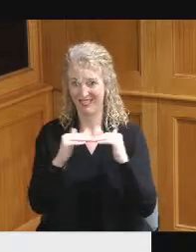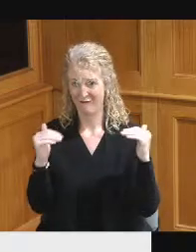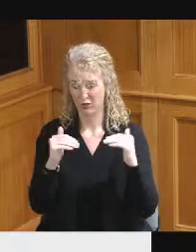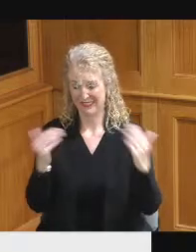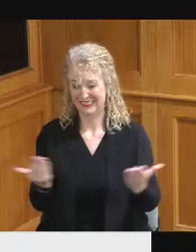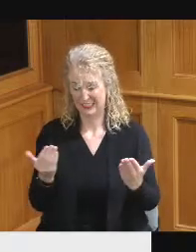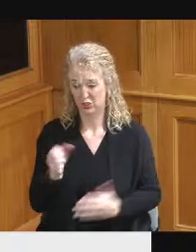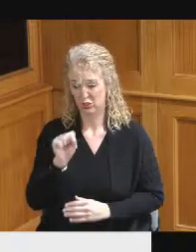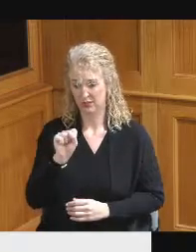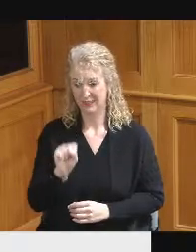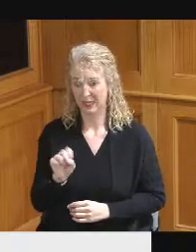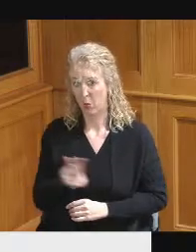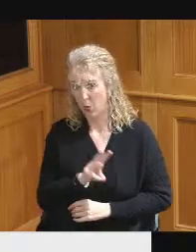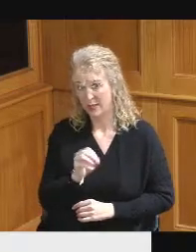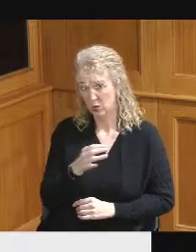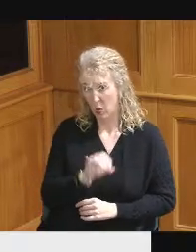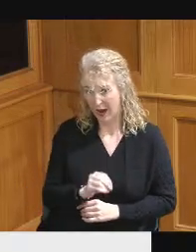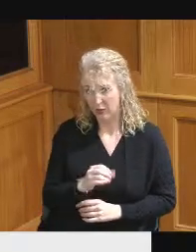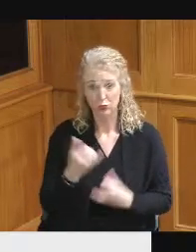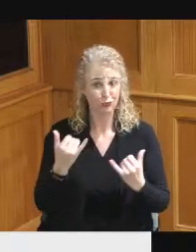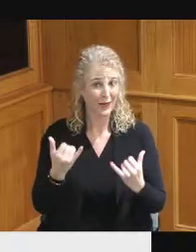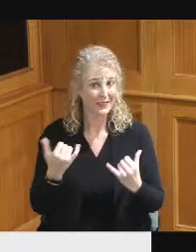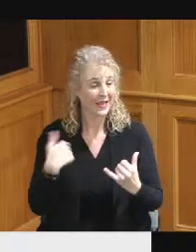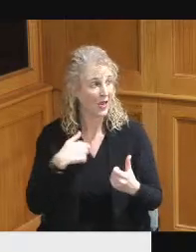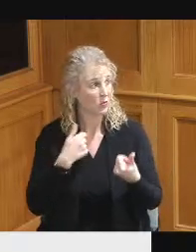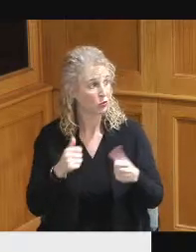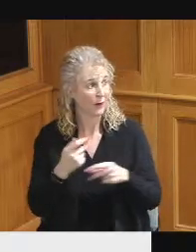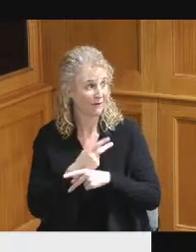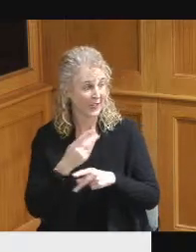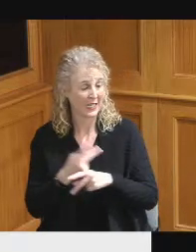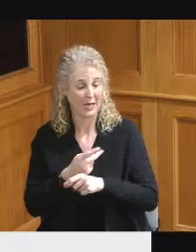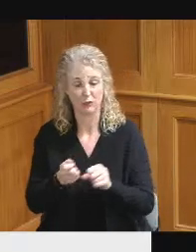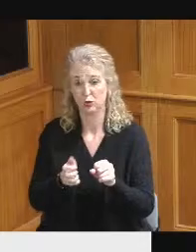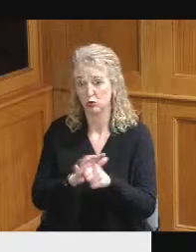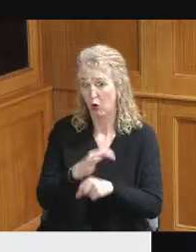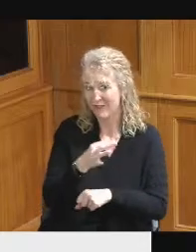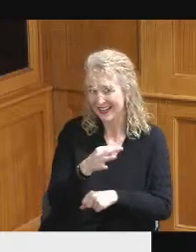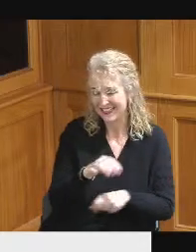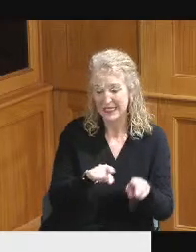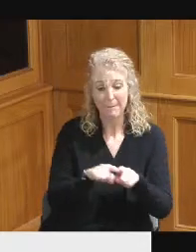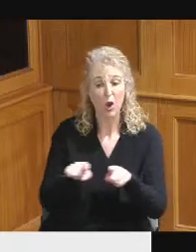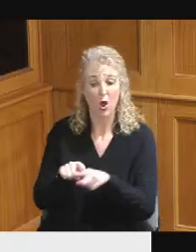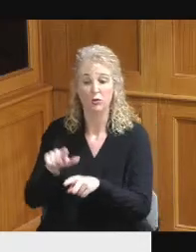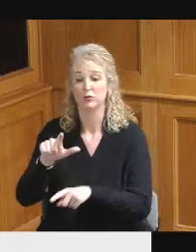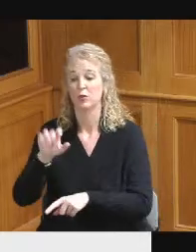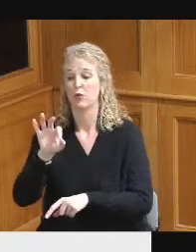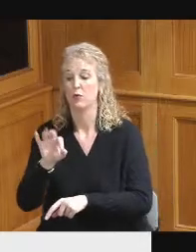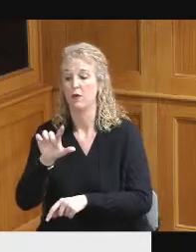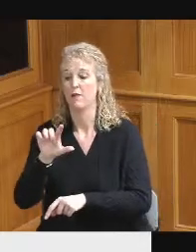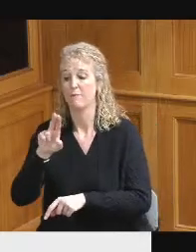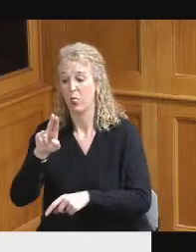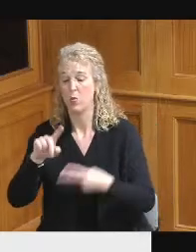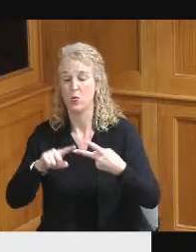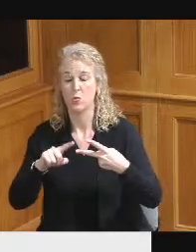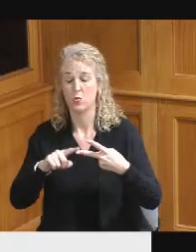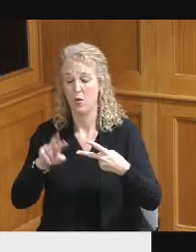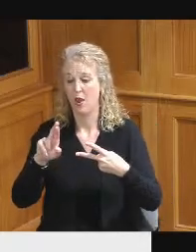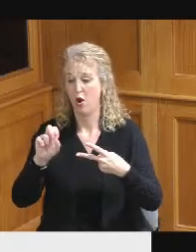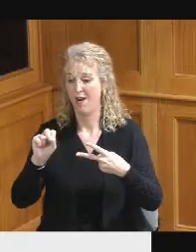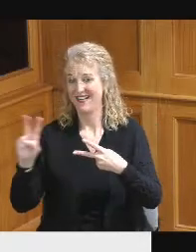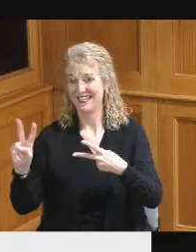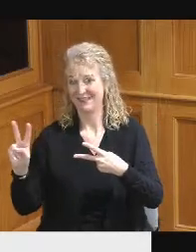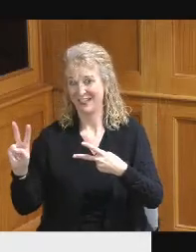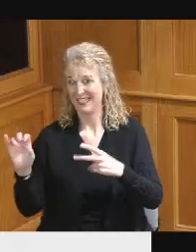Southwest Ohio. And right now we're looking at COVID-19 as well as influenza and RSV presentations to the